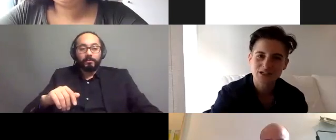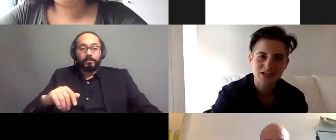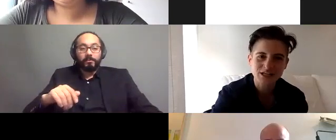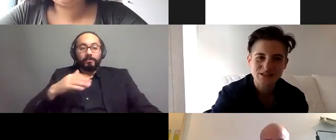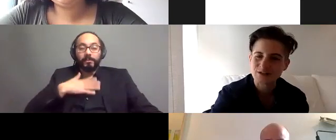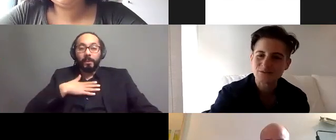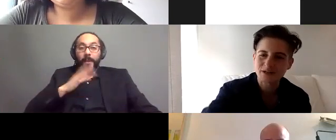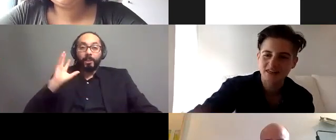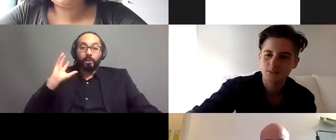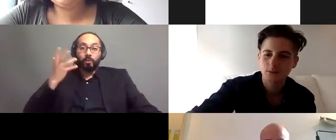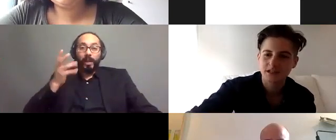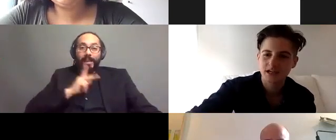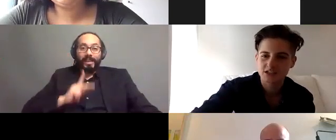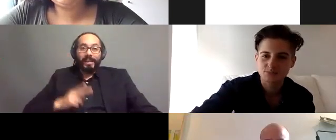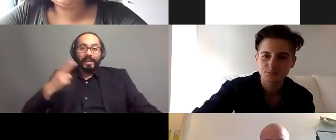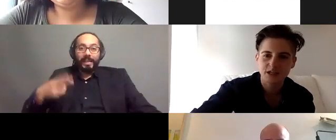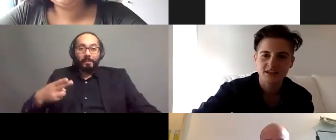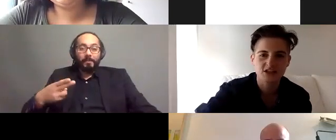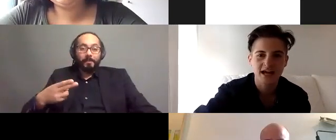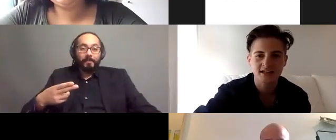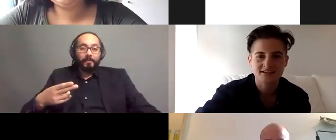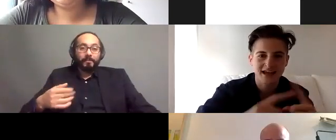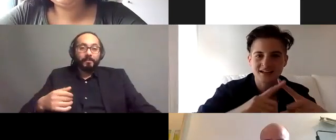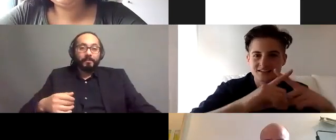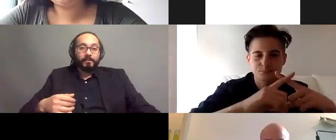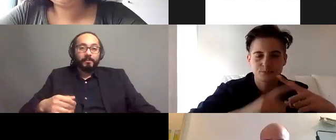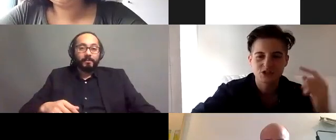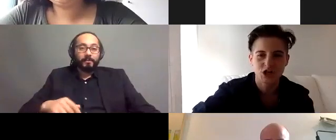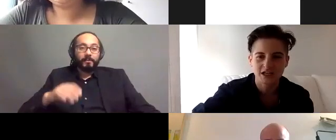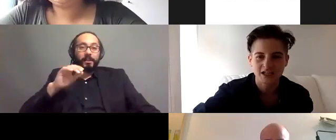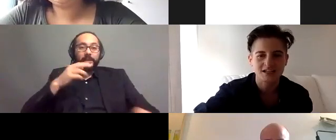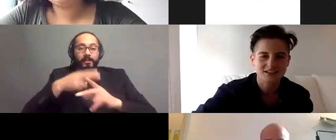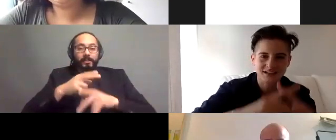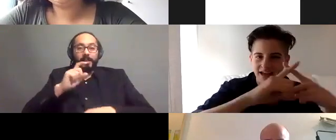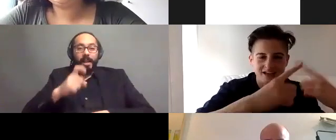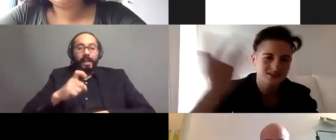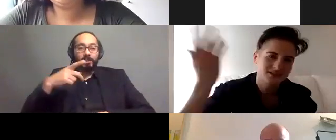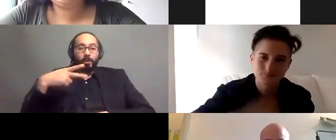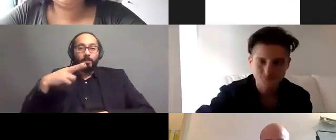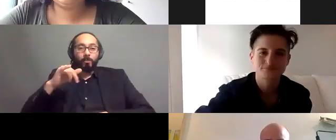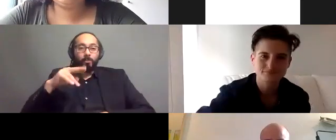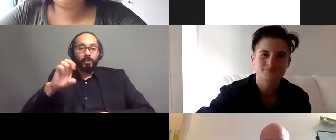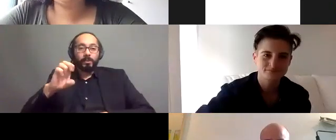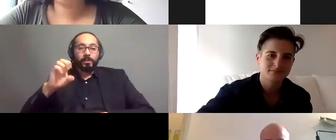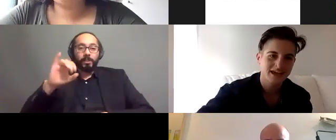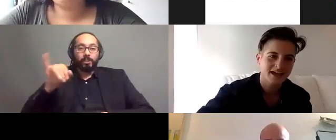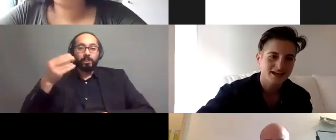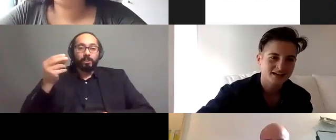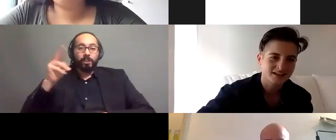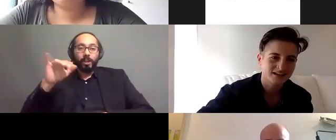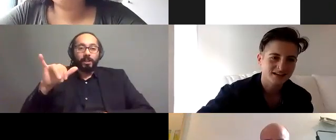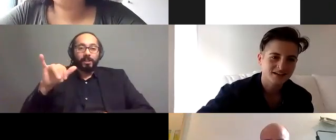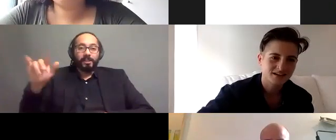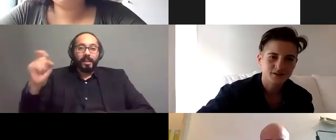going to be changing soon, but at the moment I just put it in the chat. It's X Prince Johnny X. All right, sounds